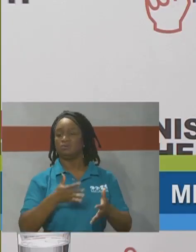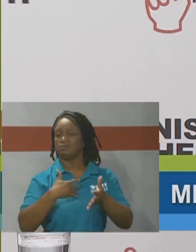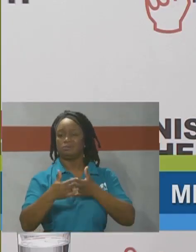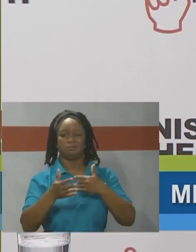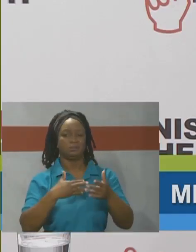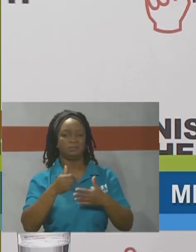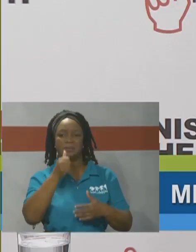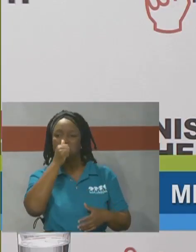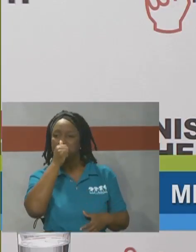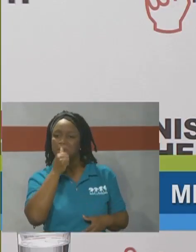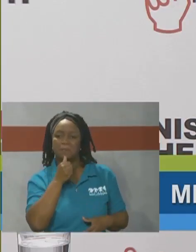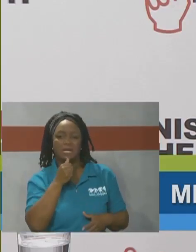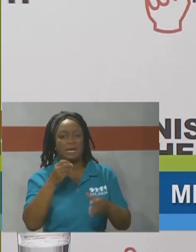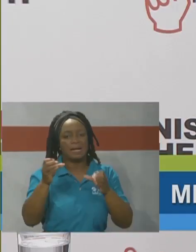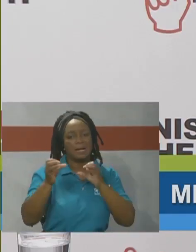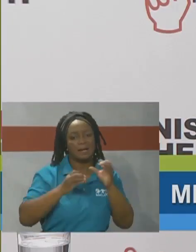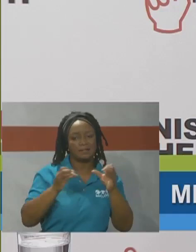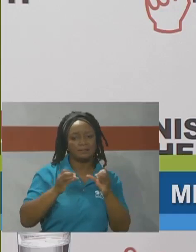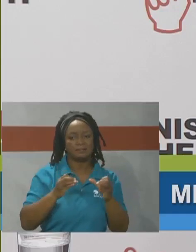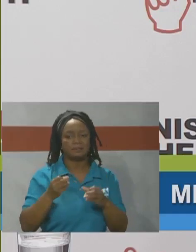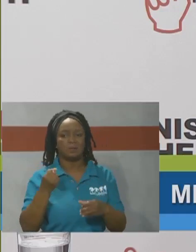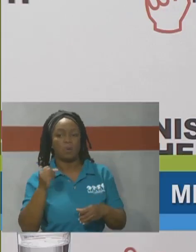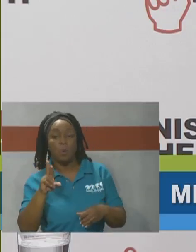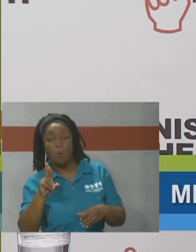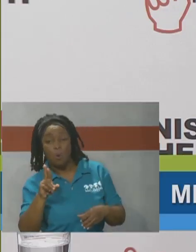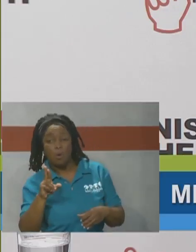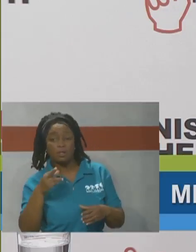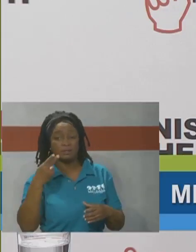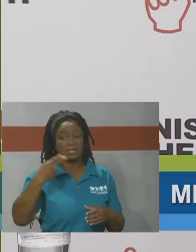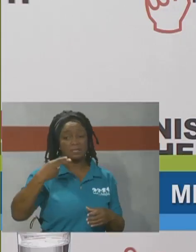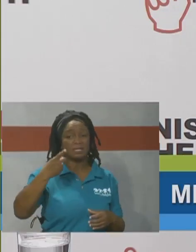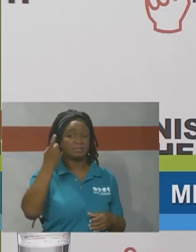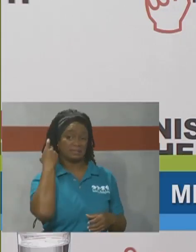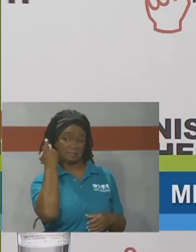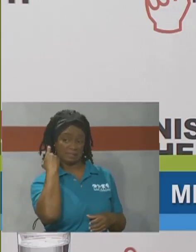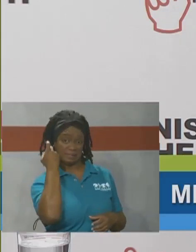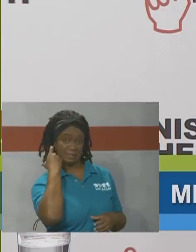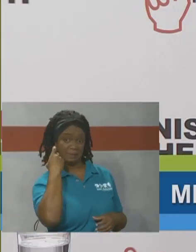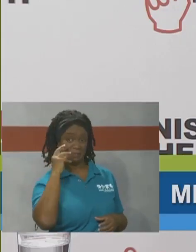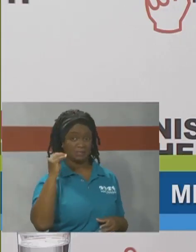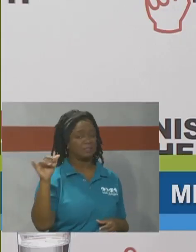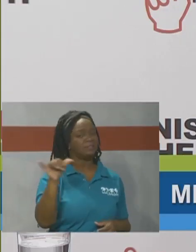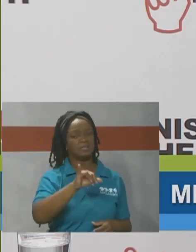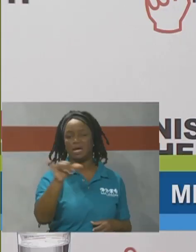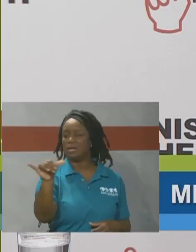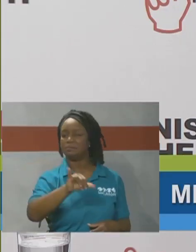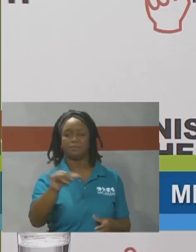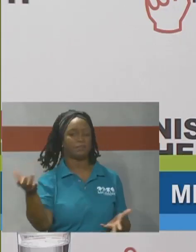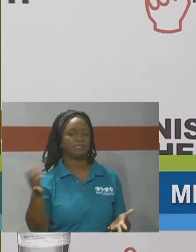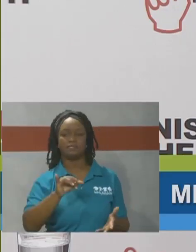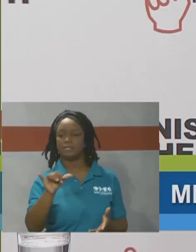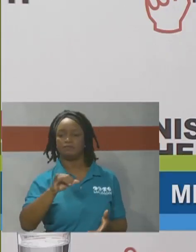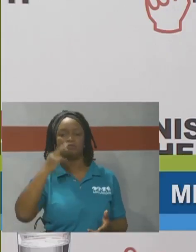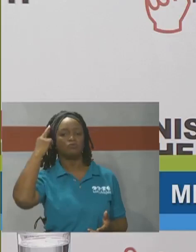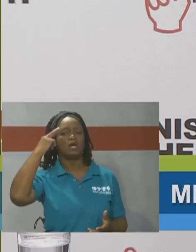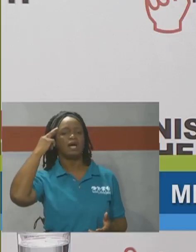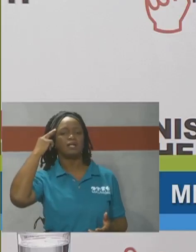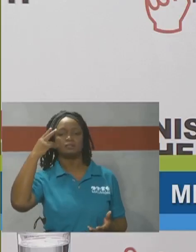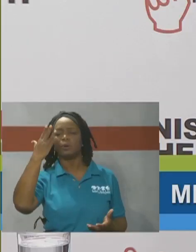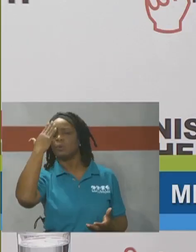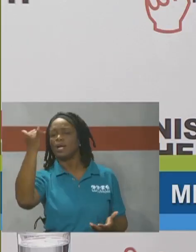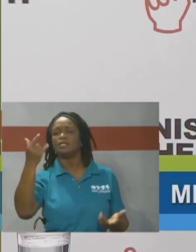vehicle or a public vehicle. So the rationale is one of preventing